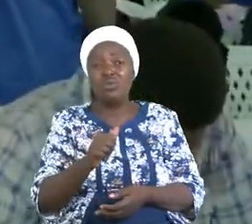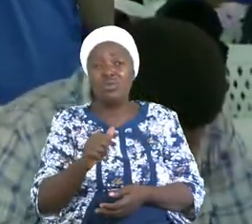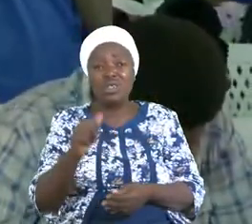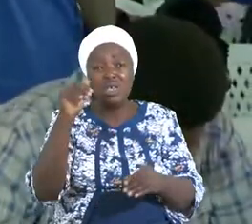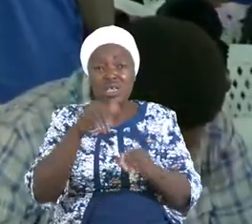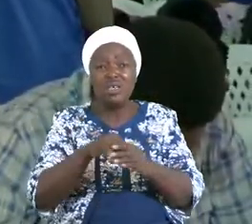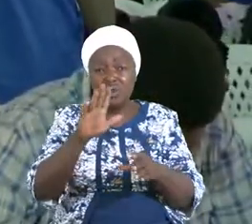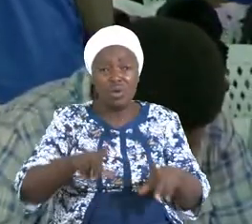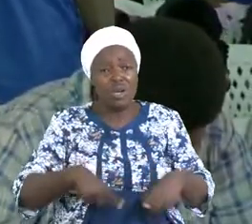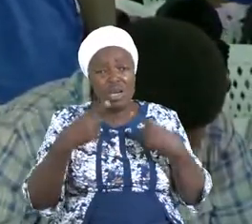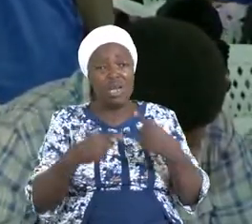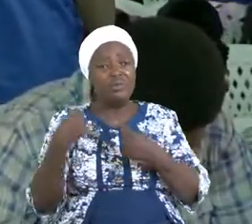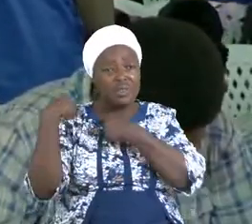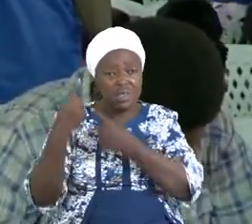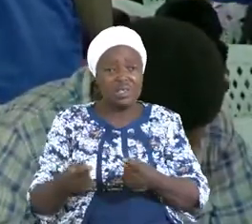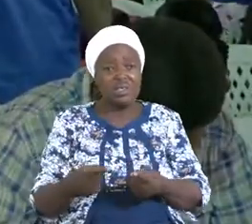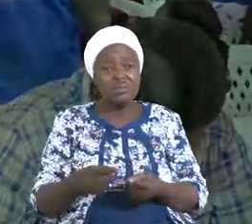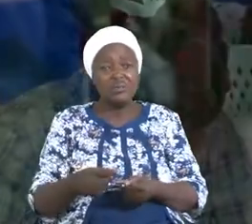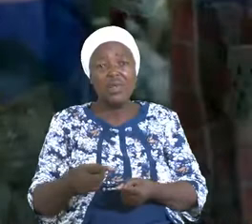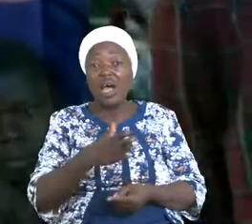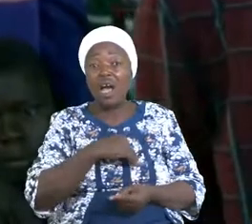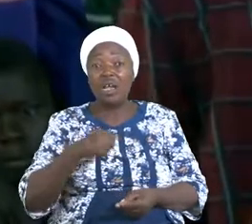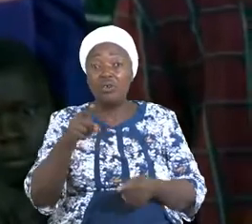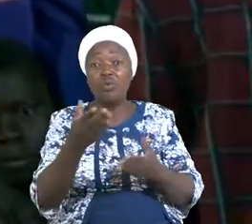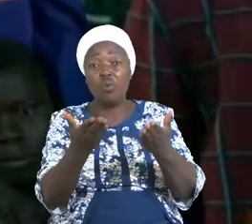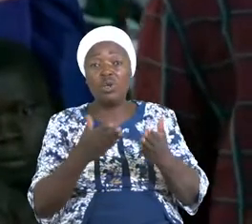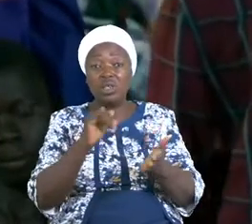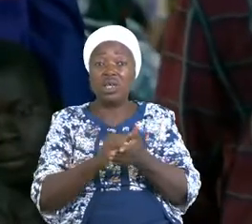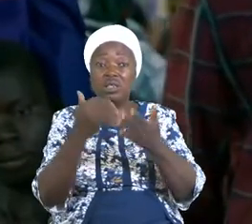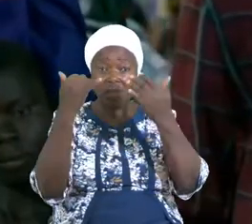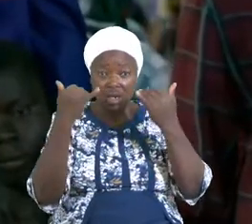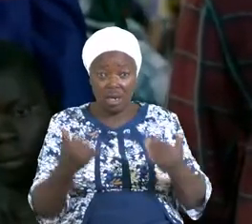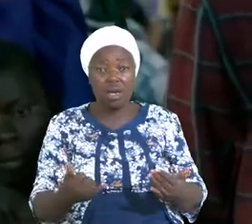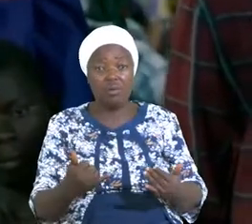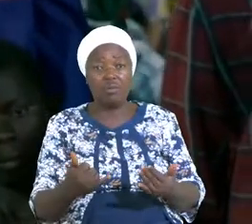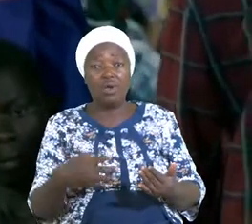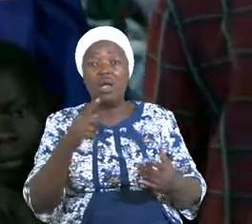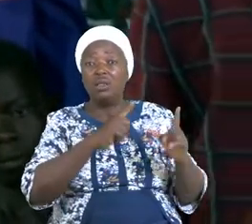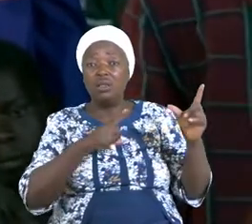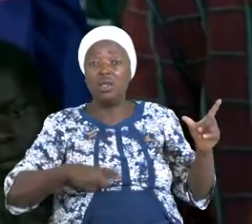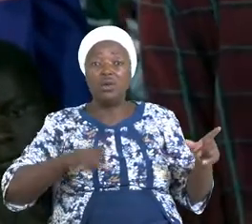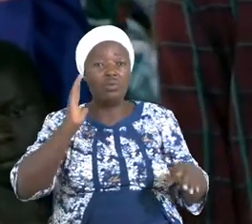not-so-definite experience. And you want that now, the Lord will do it.